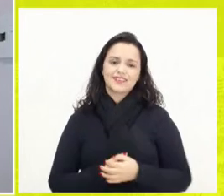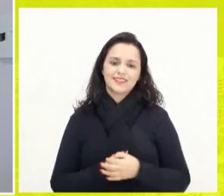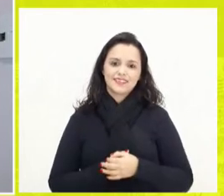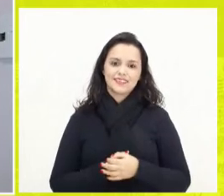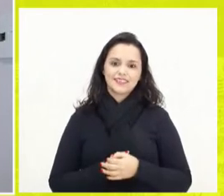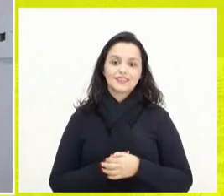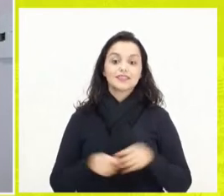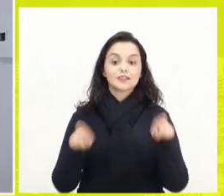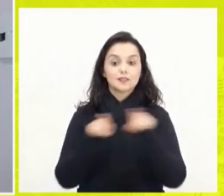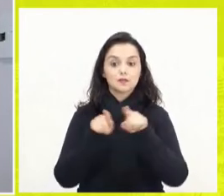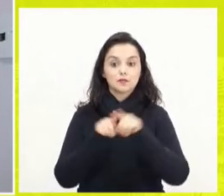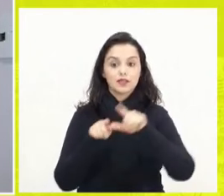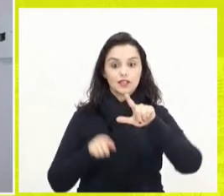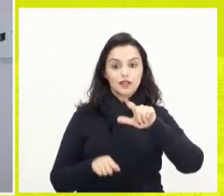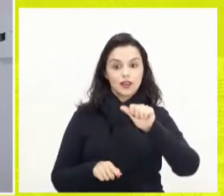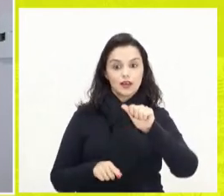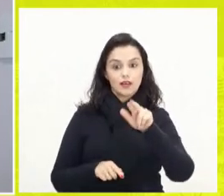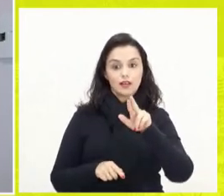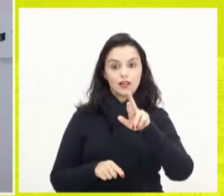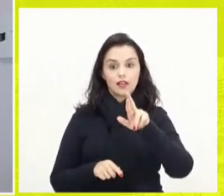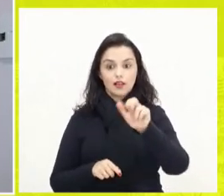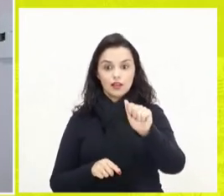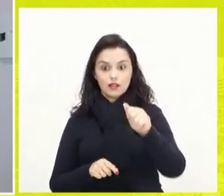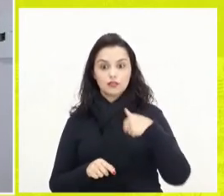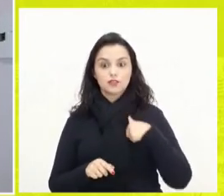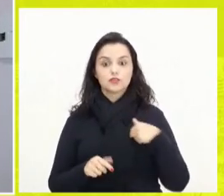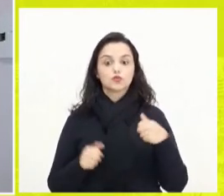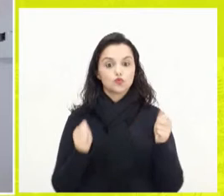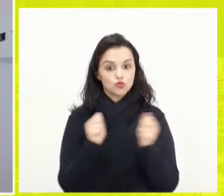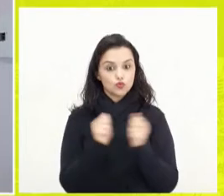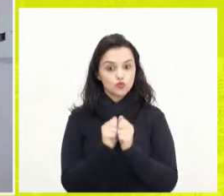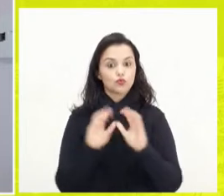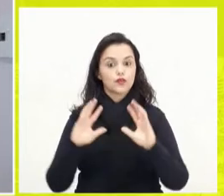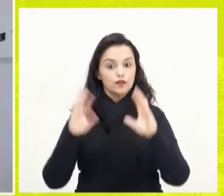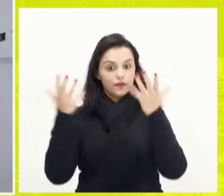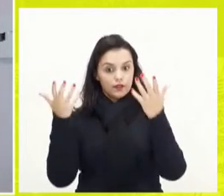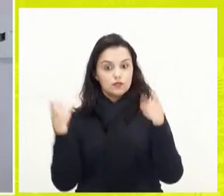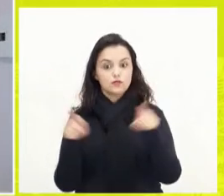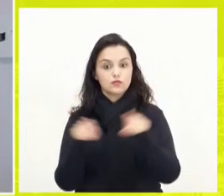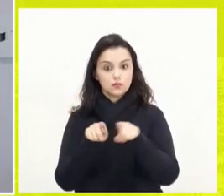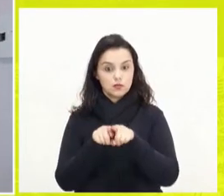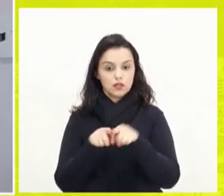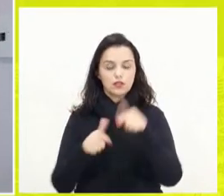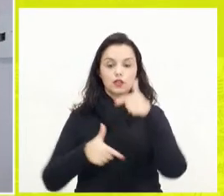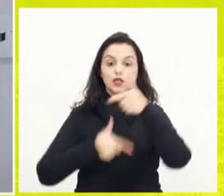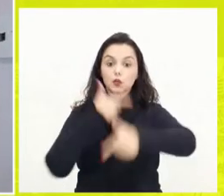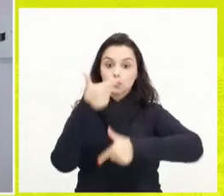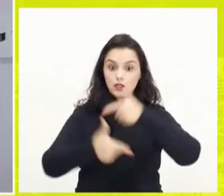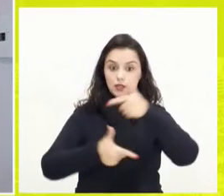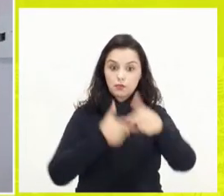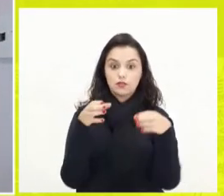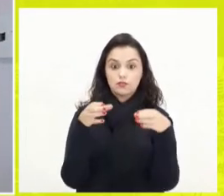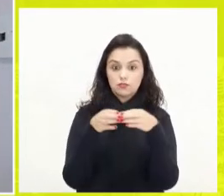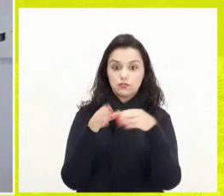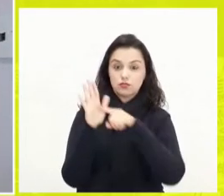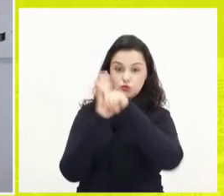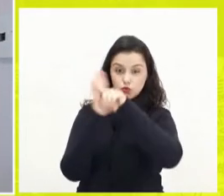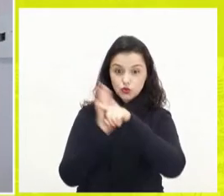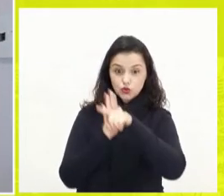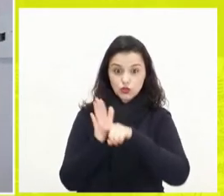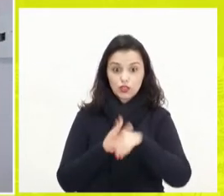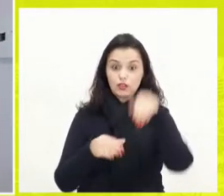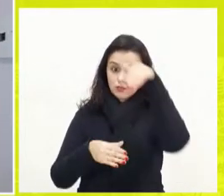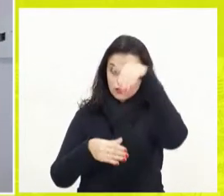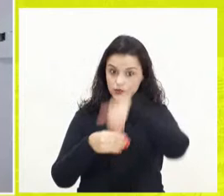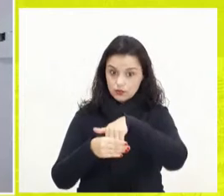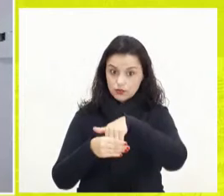all these things and laura whom i met some time ago you know she really